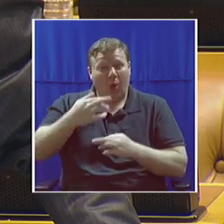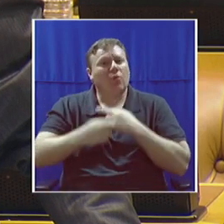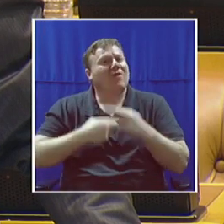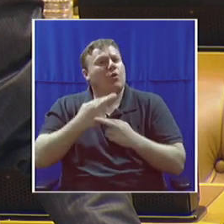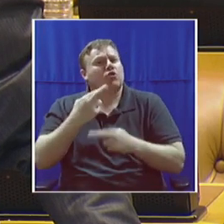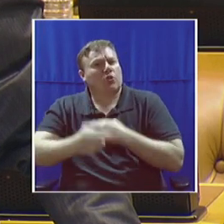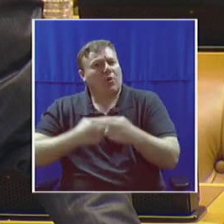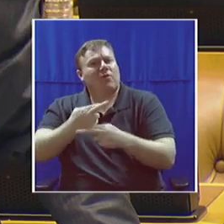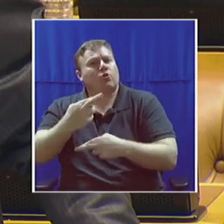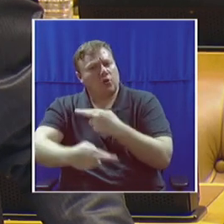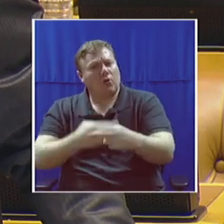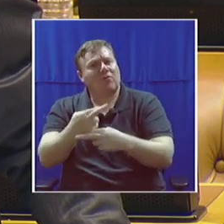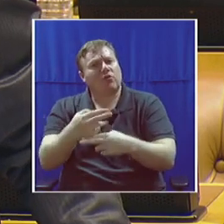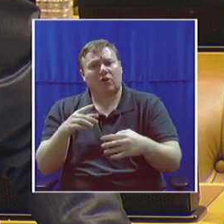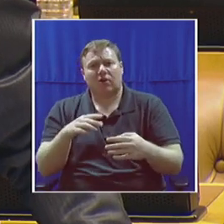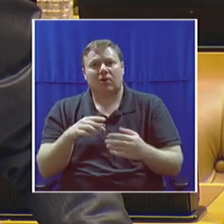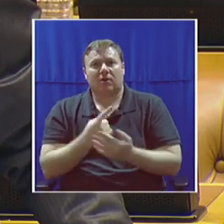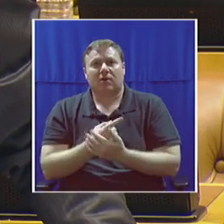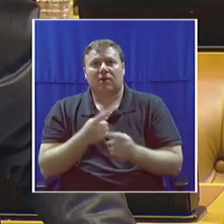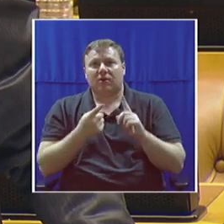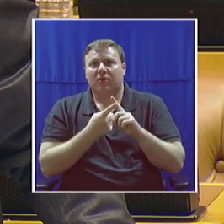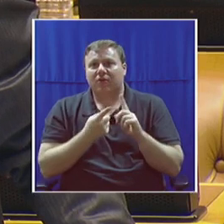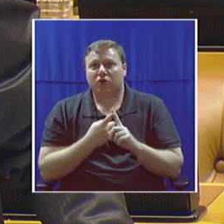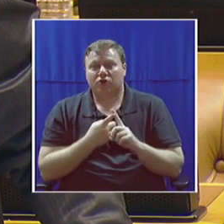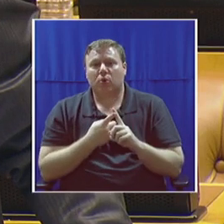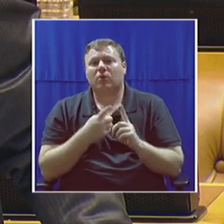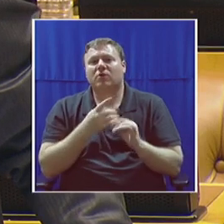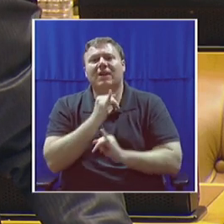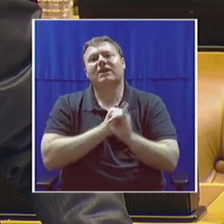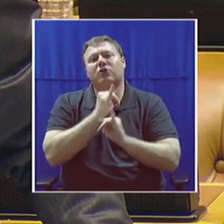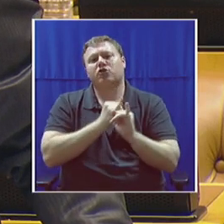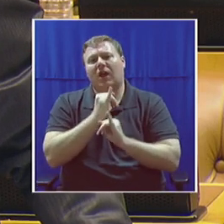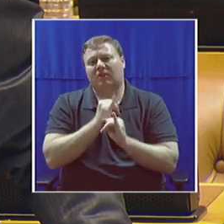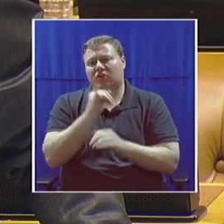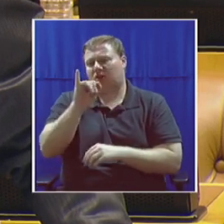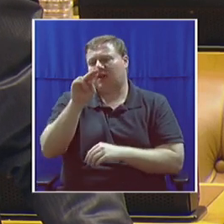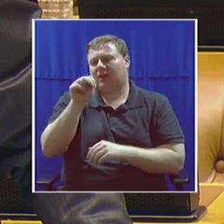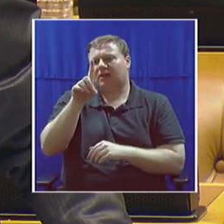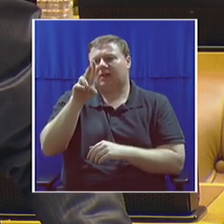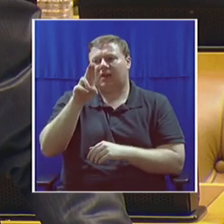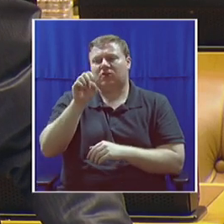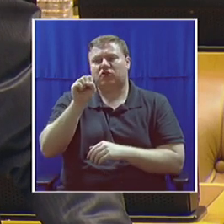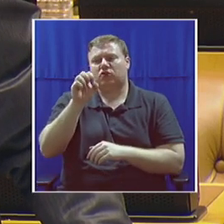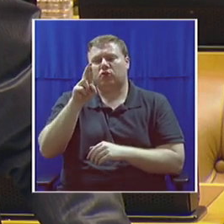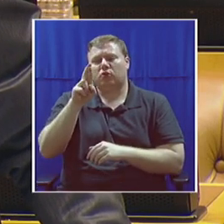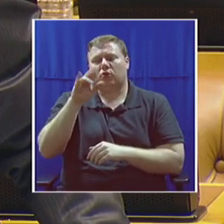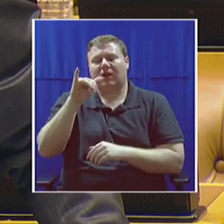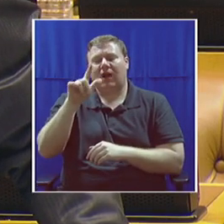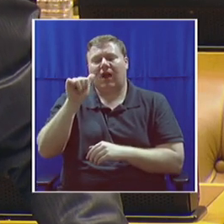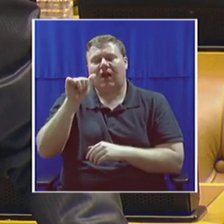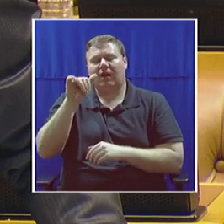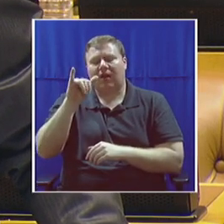before the the first one which was the industrialization that was a revolution on its